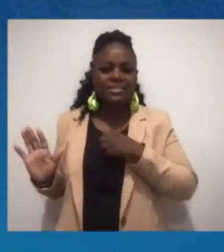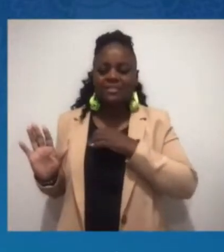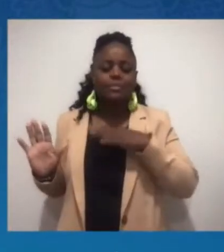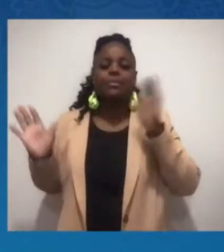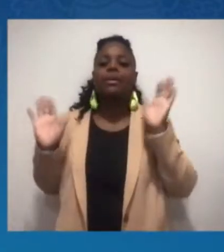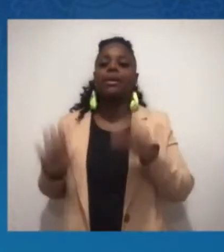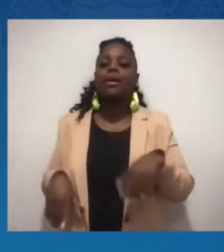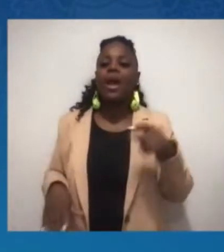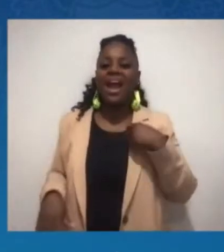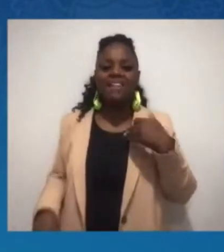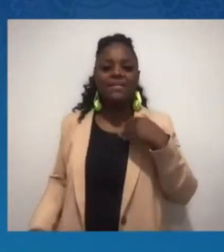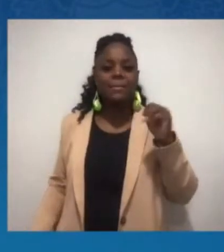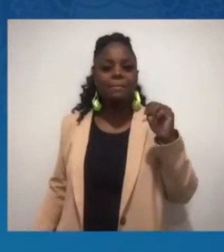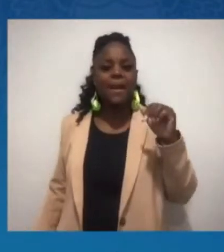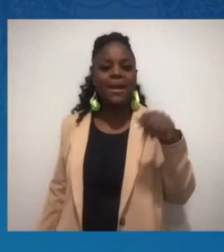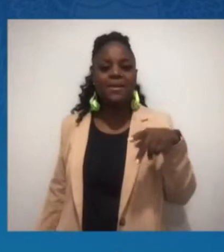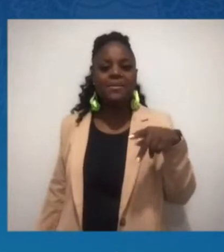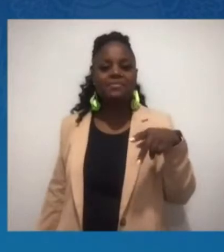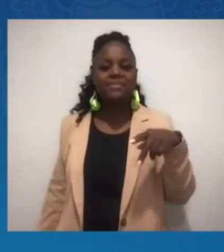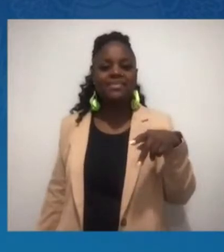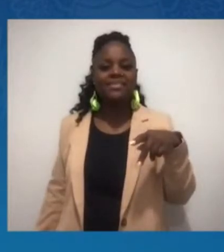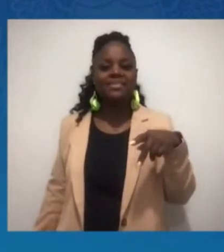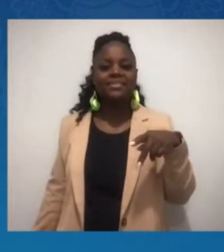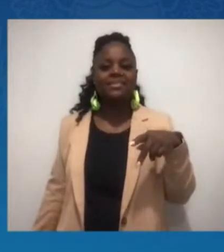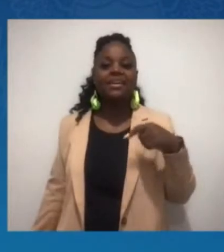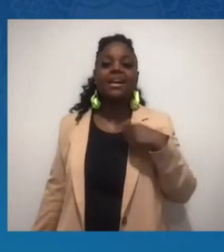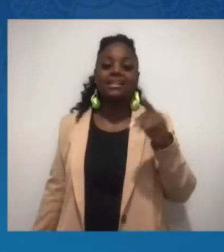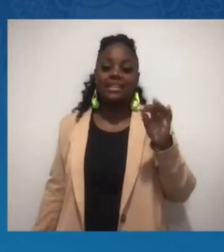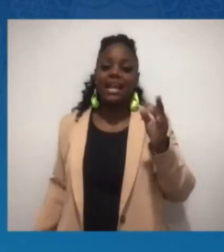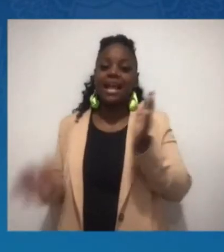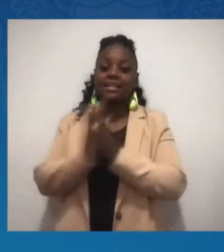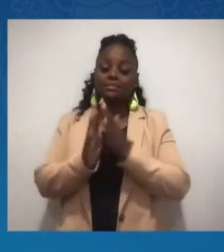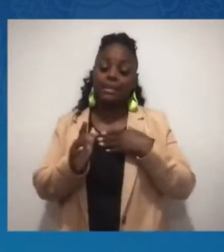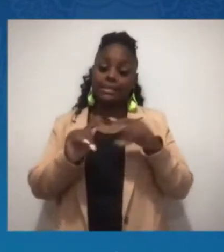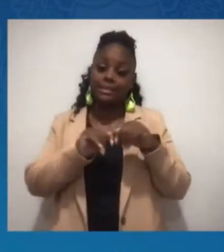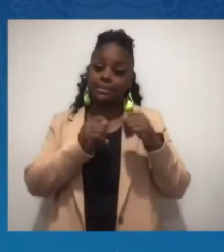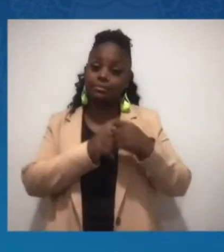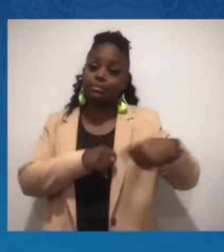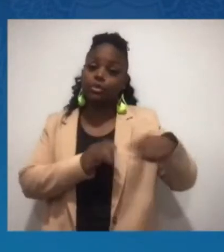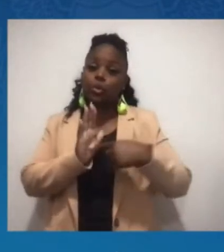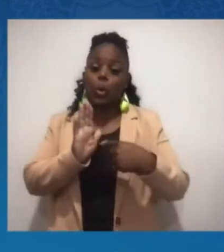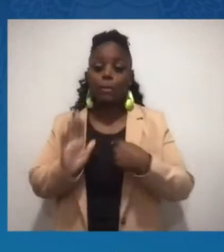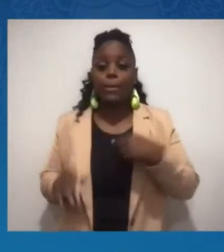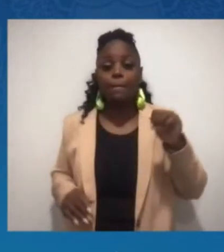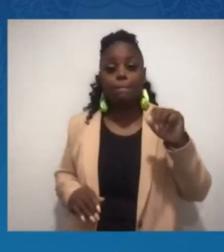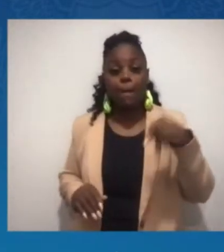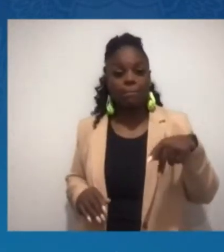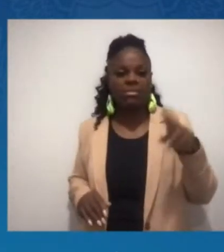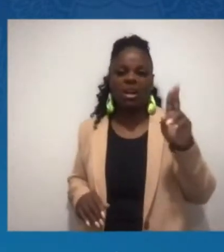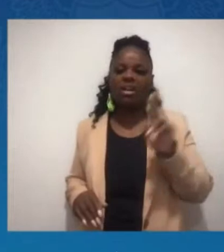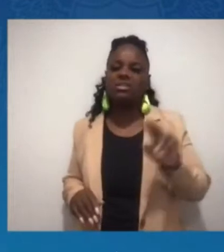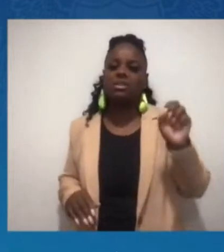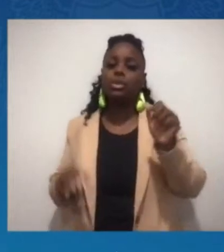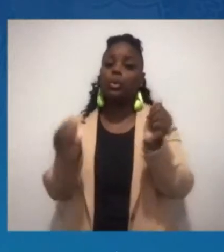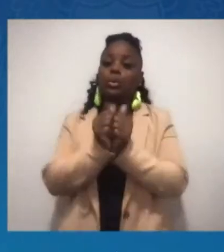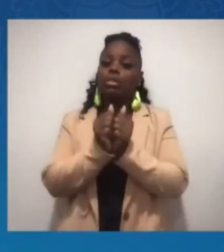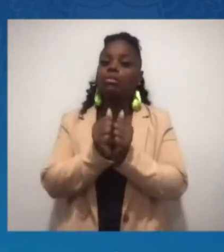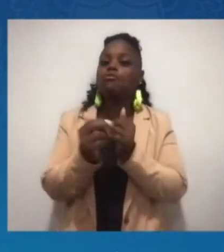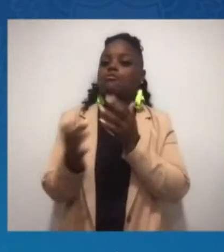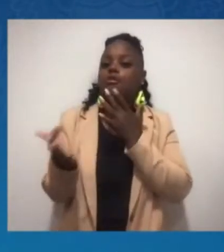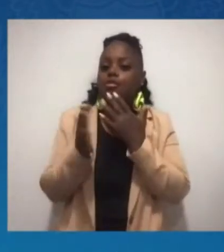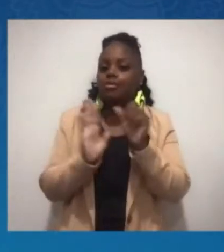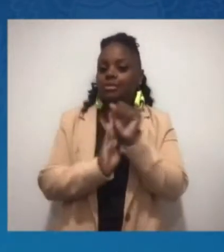so the other thing I asked my team to do was to show me a map of the United States and then color code the states based on the state of the